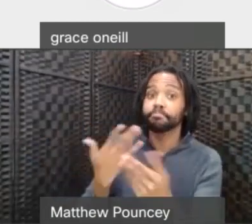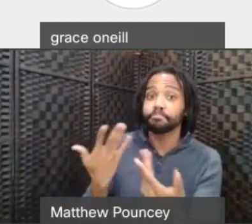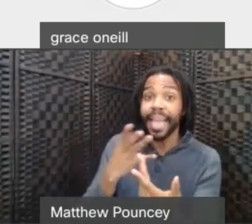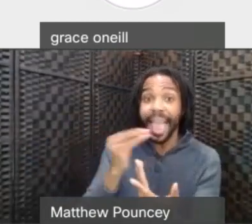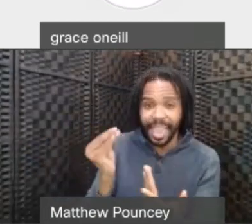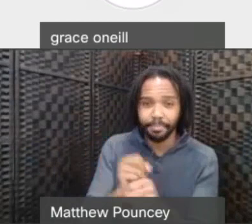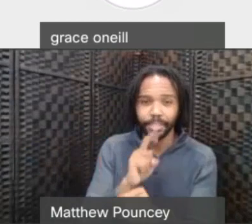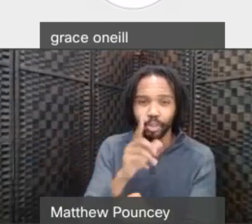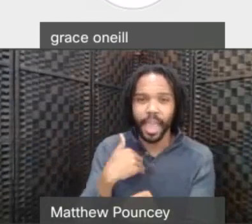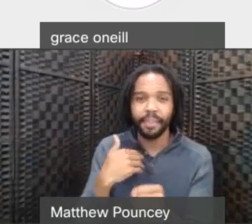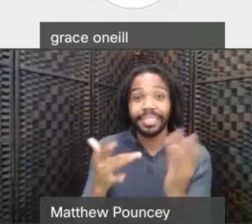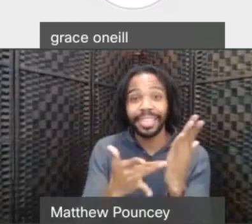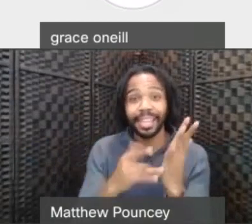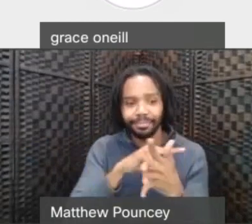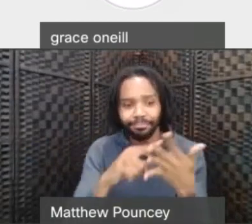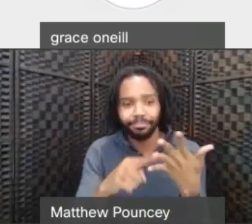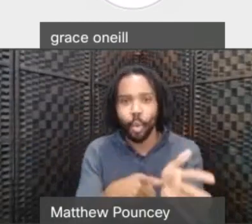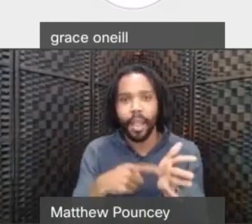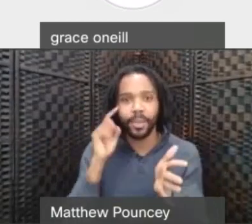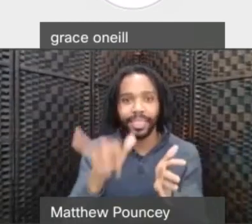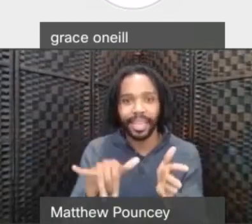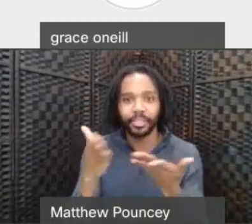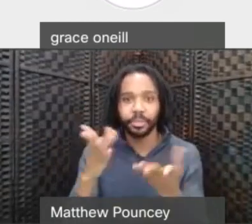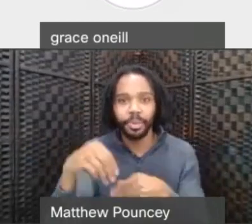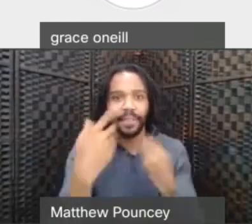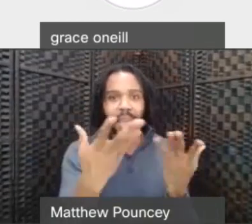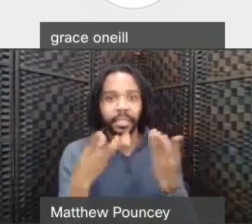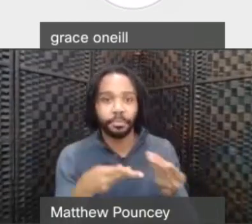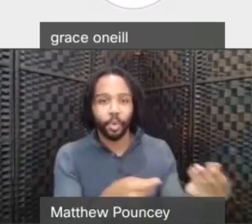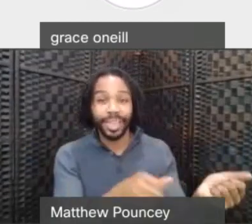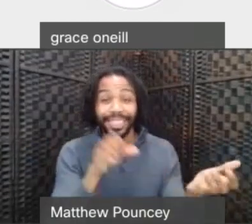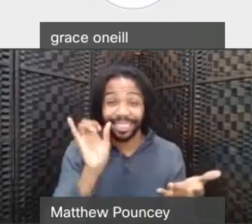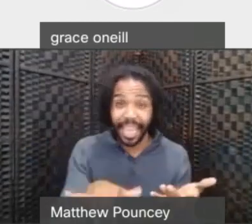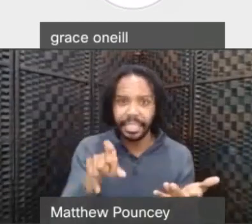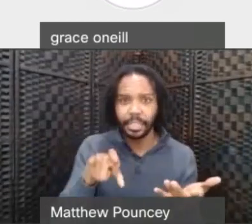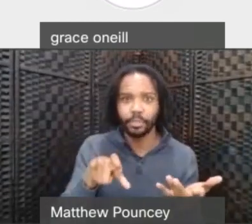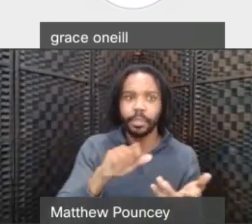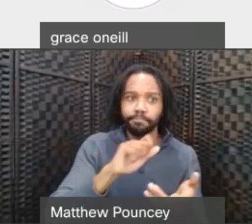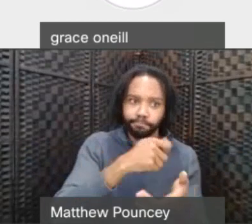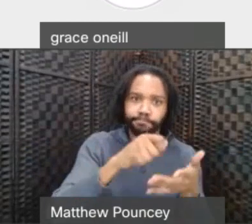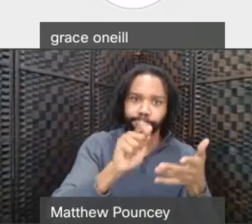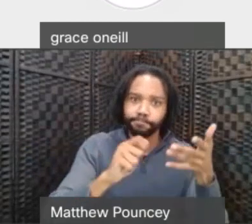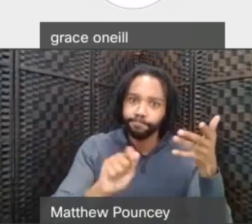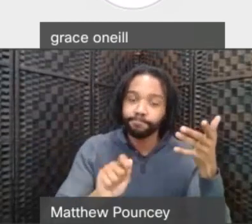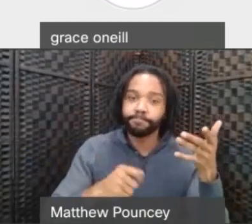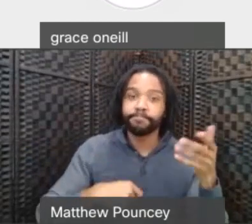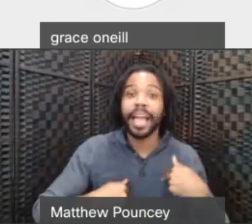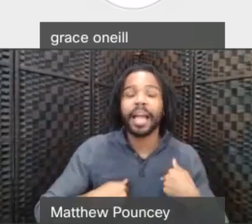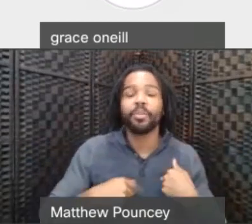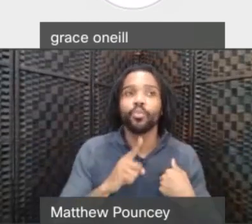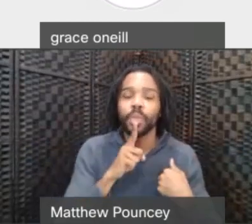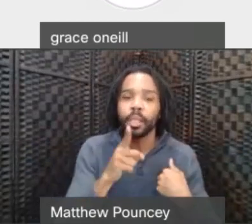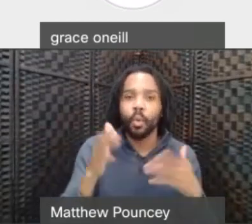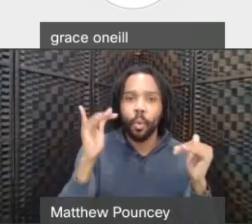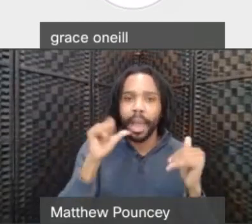the service remotely. Those have to be thought out. And I sincerely hope that I don't see authorizations for or billing